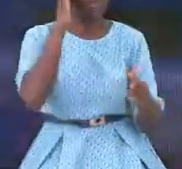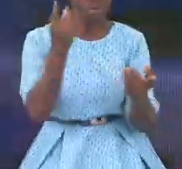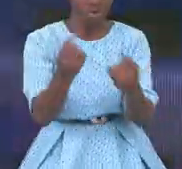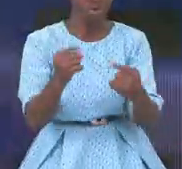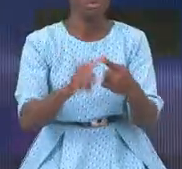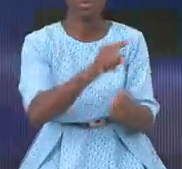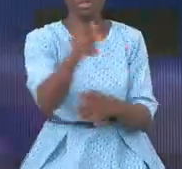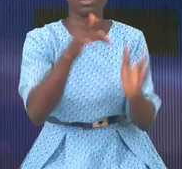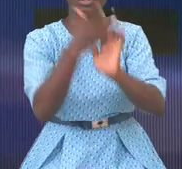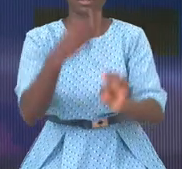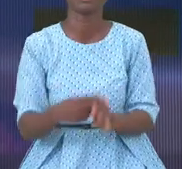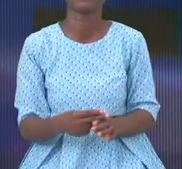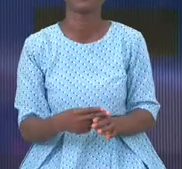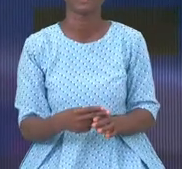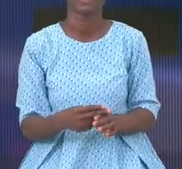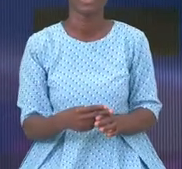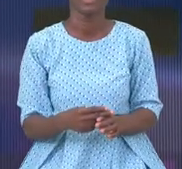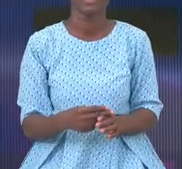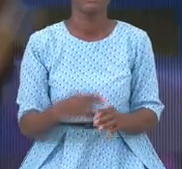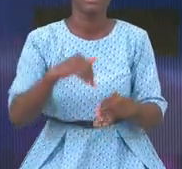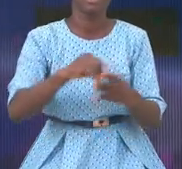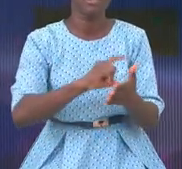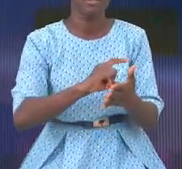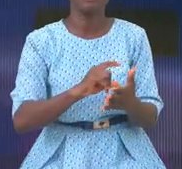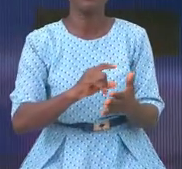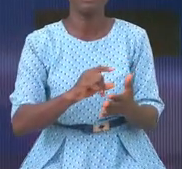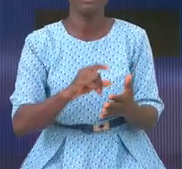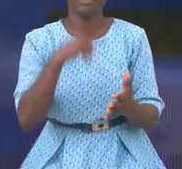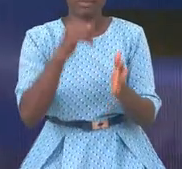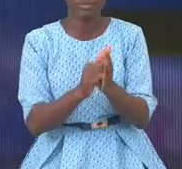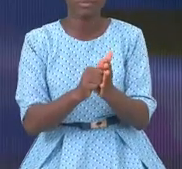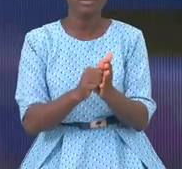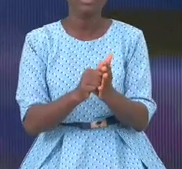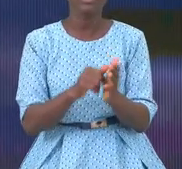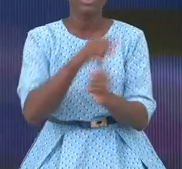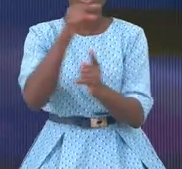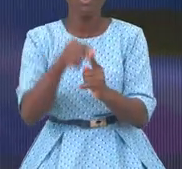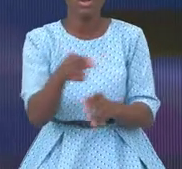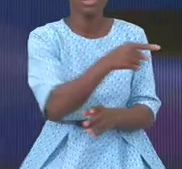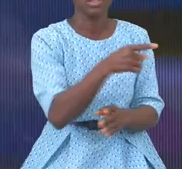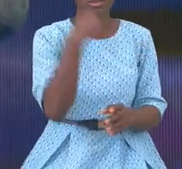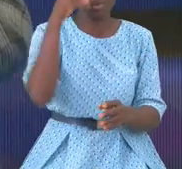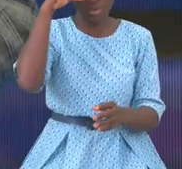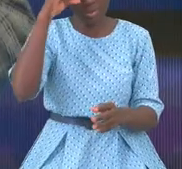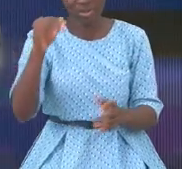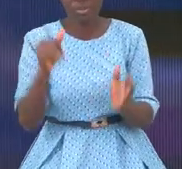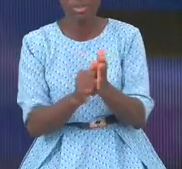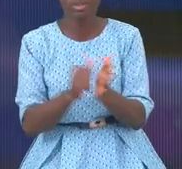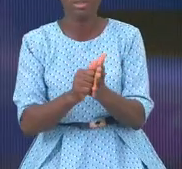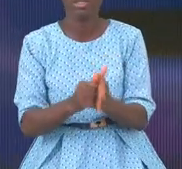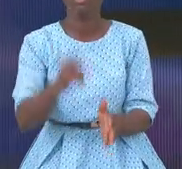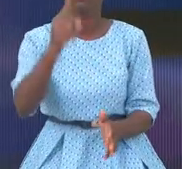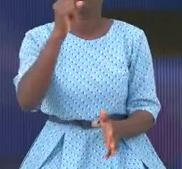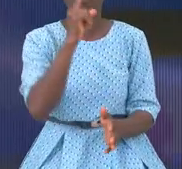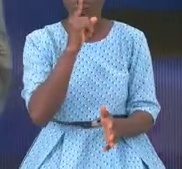peace, he cried the more, a great deal, thou son of David, have mercy on